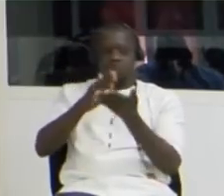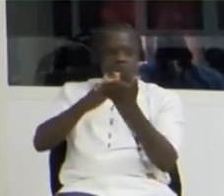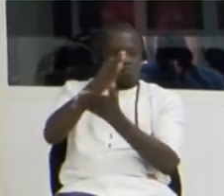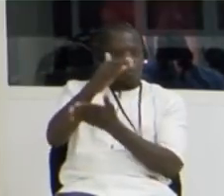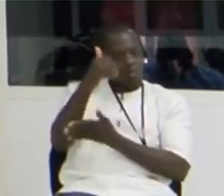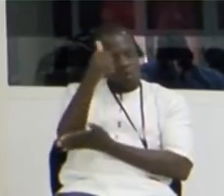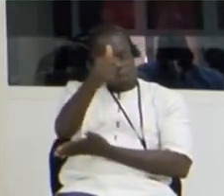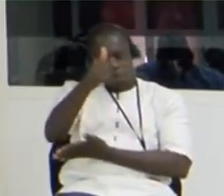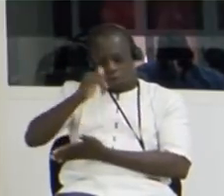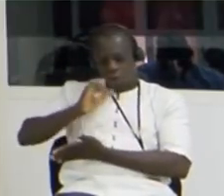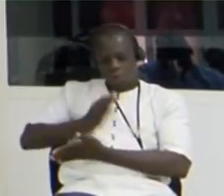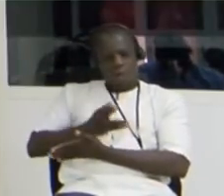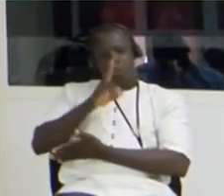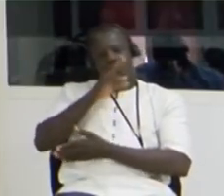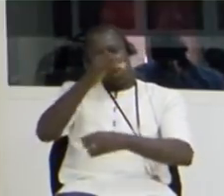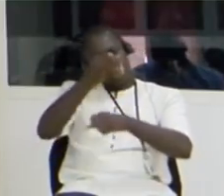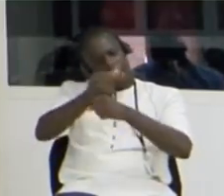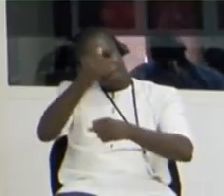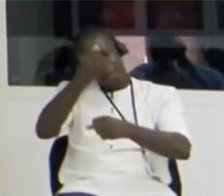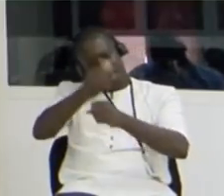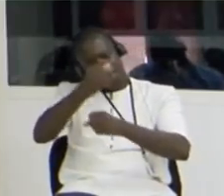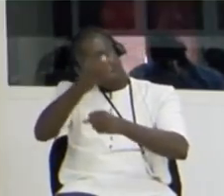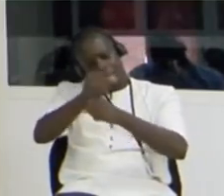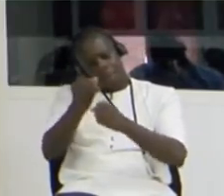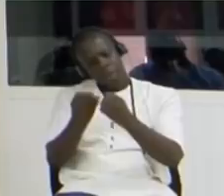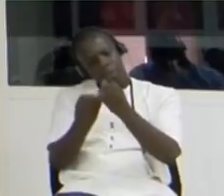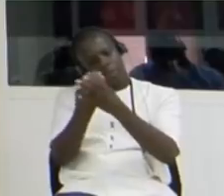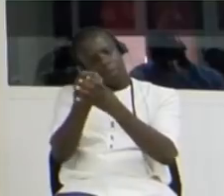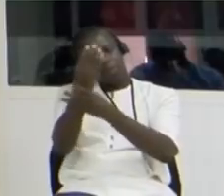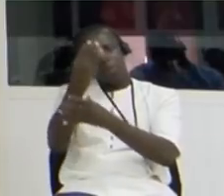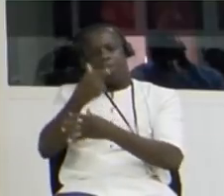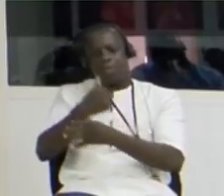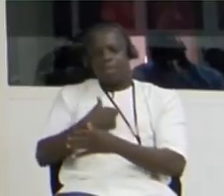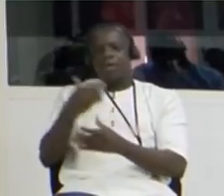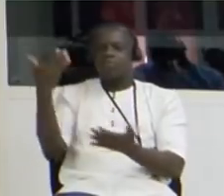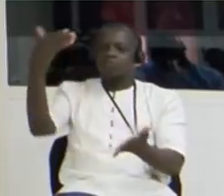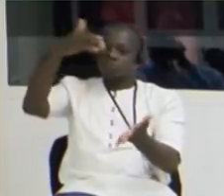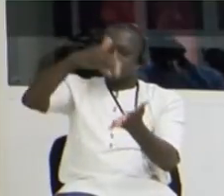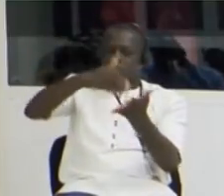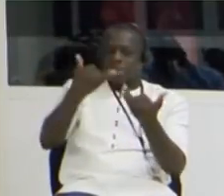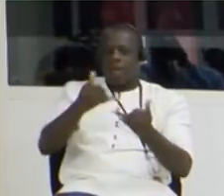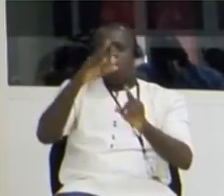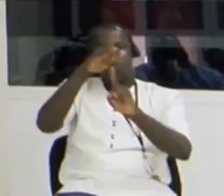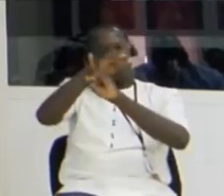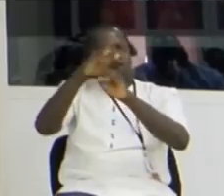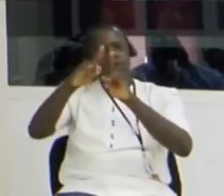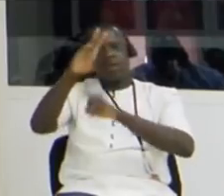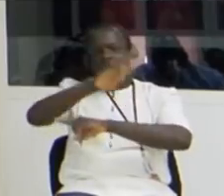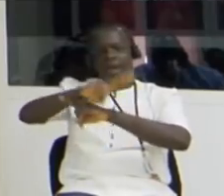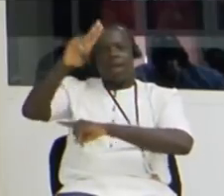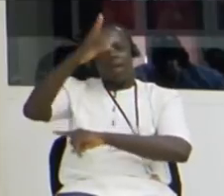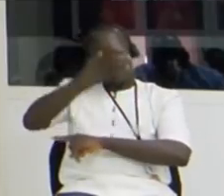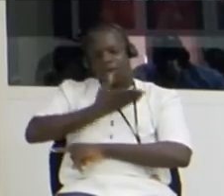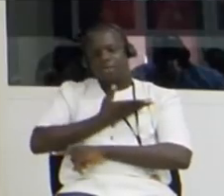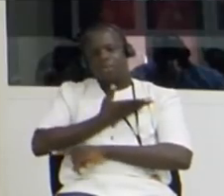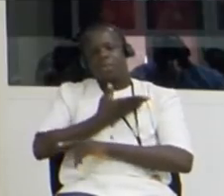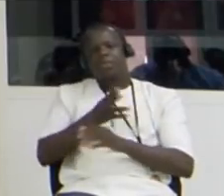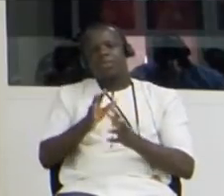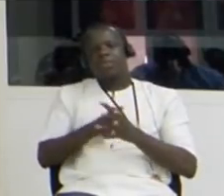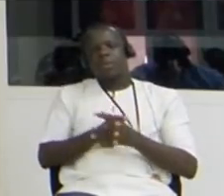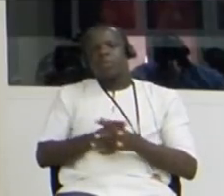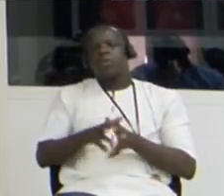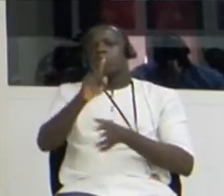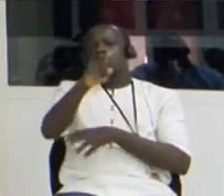helped mold me to where I am today. So I try also to transfer those to them. All right, thank you. You mentioned the courtesy call